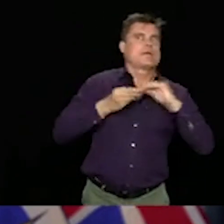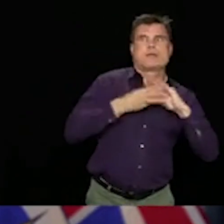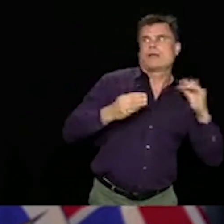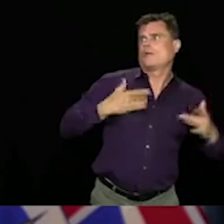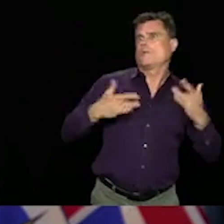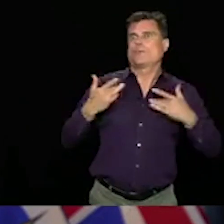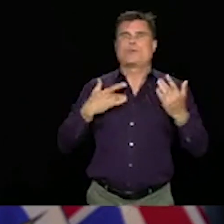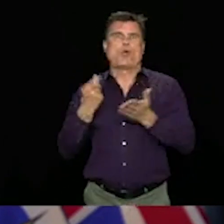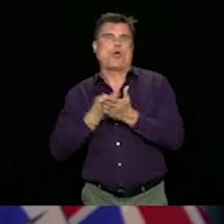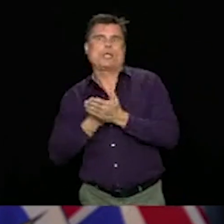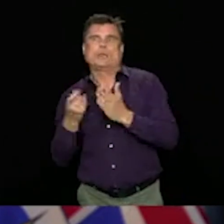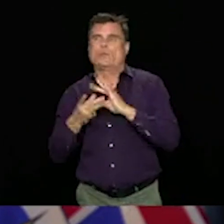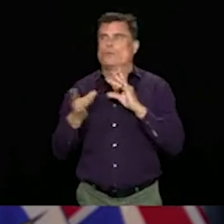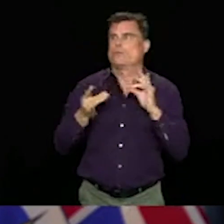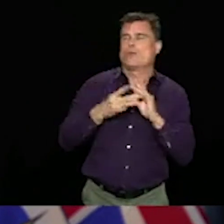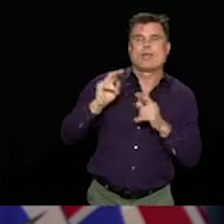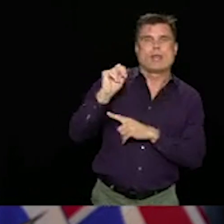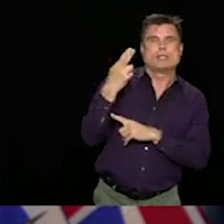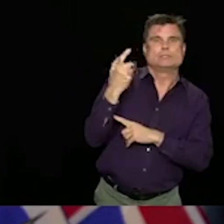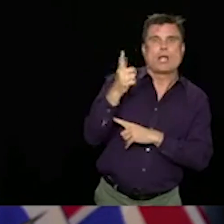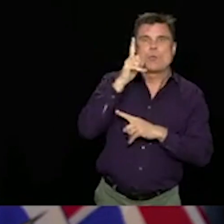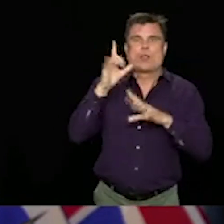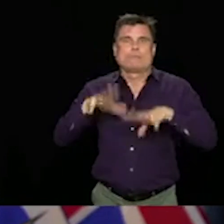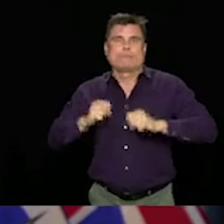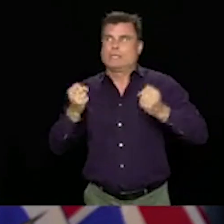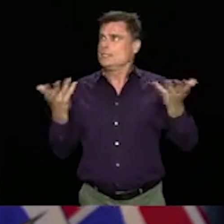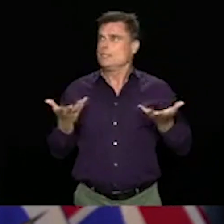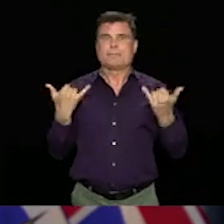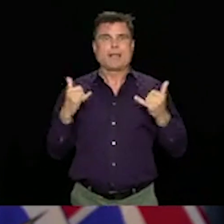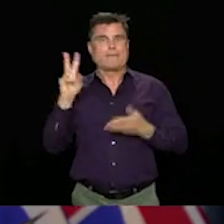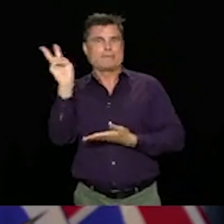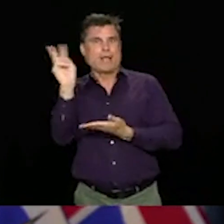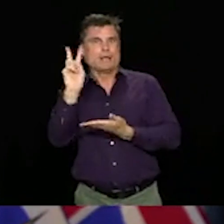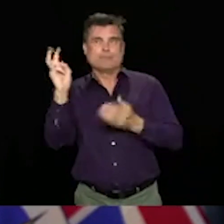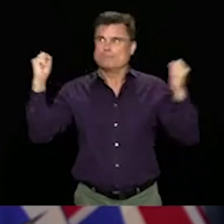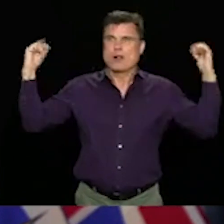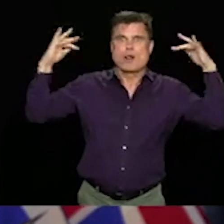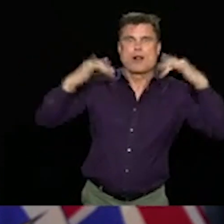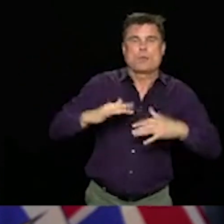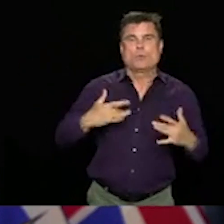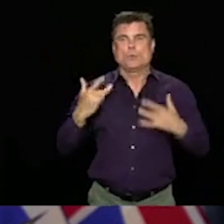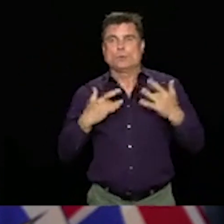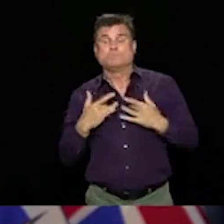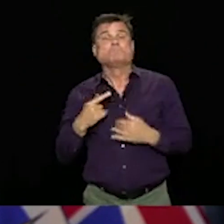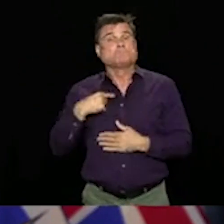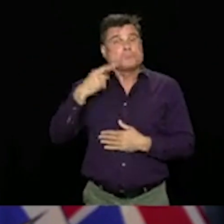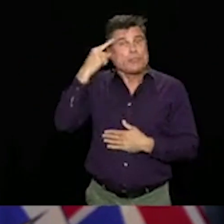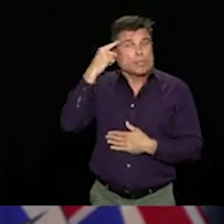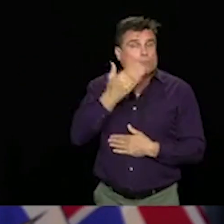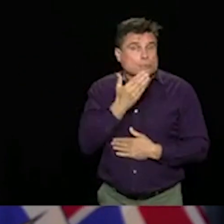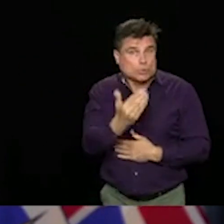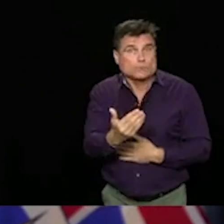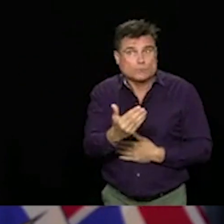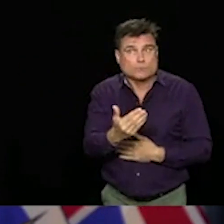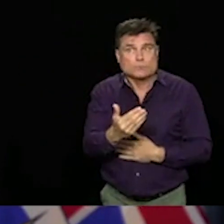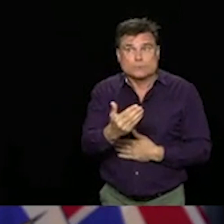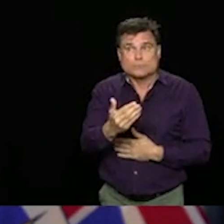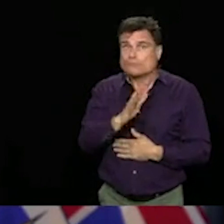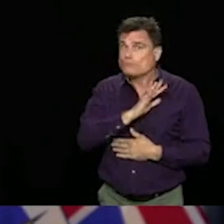to resume the season. But like the Premier and many others, I also think bringing hockey back to BC would be a very good